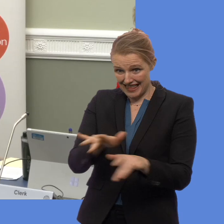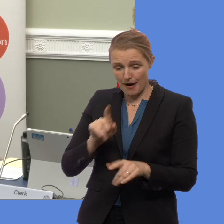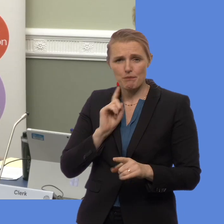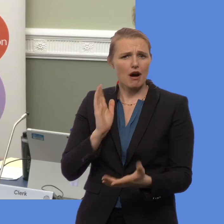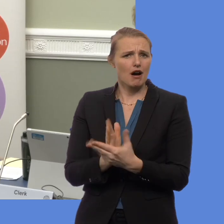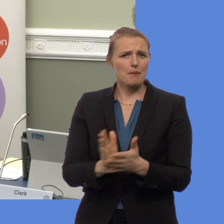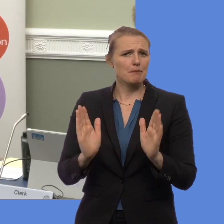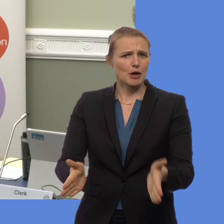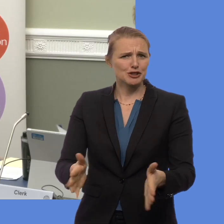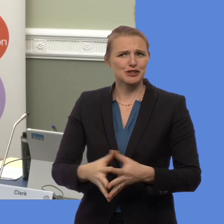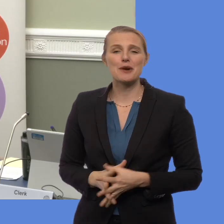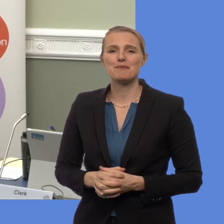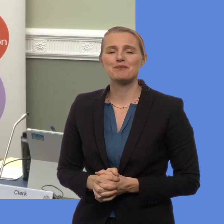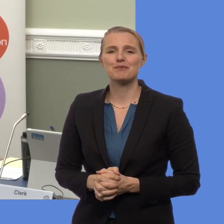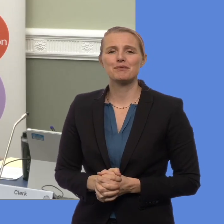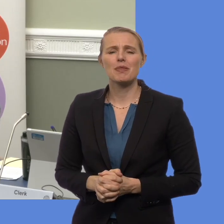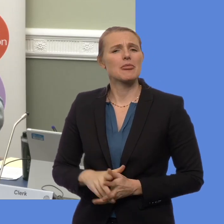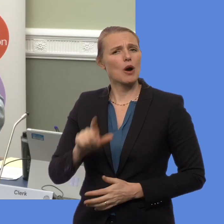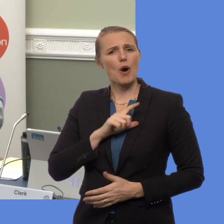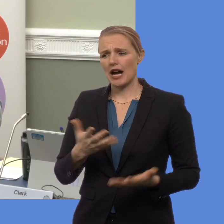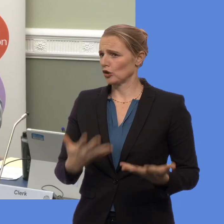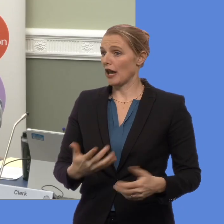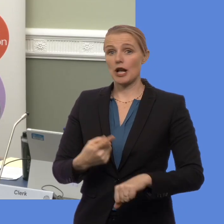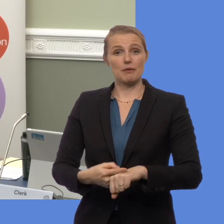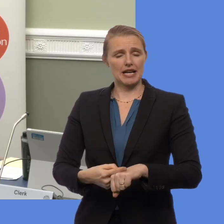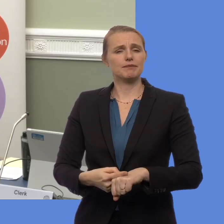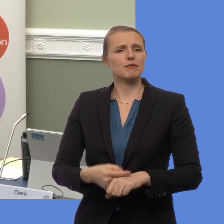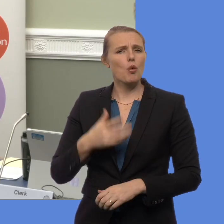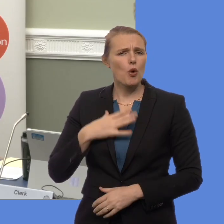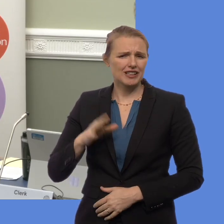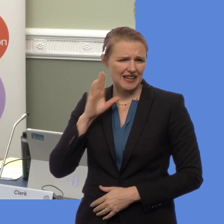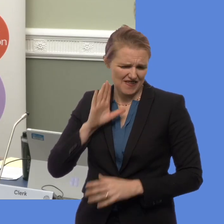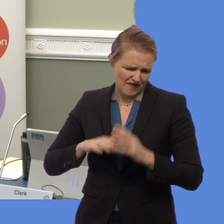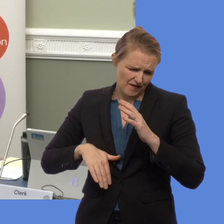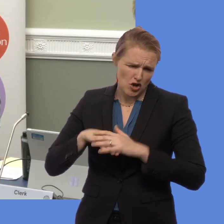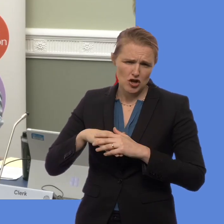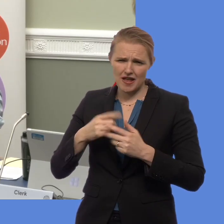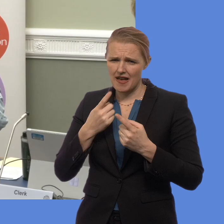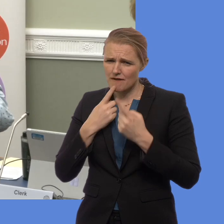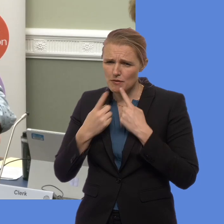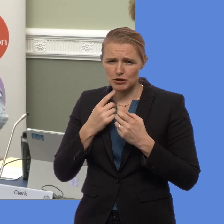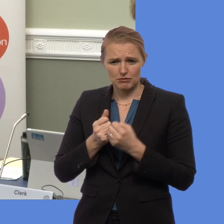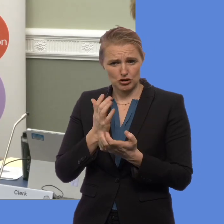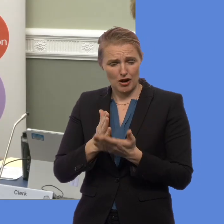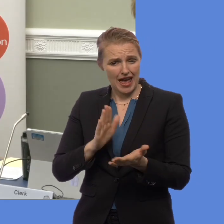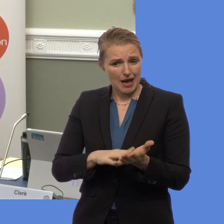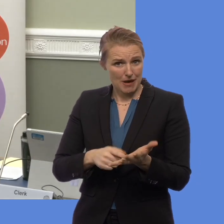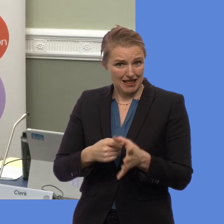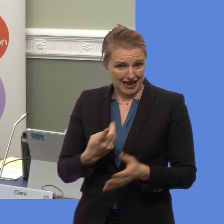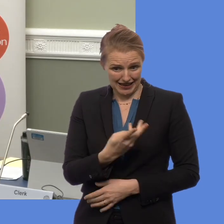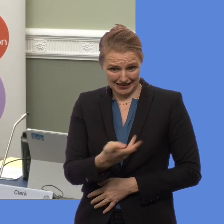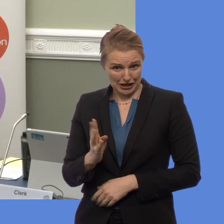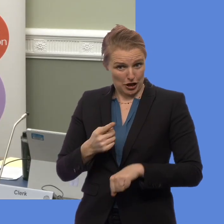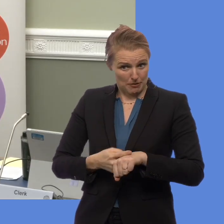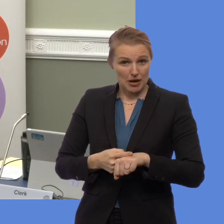ability. The purpose of today is to get as much possible information to enable all MLAs, not just members of this committee indeed, to play an